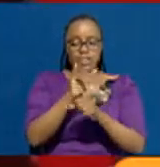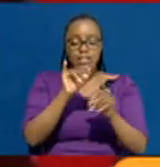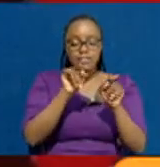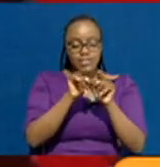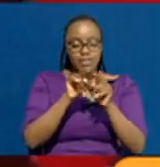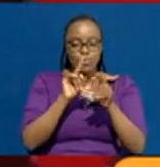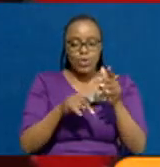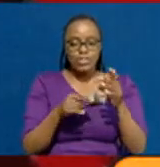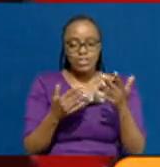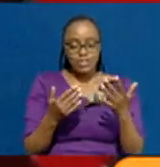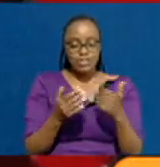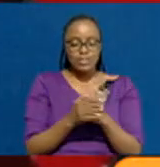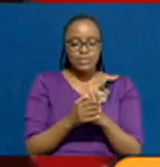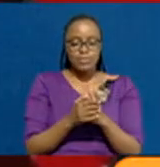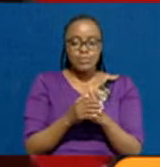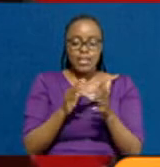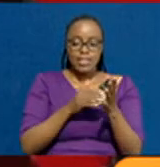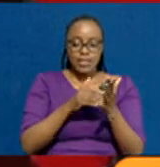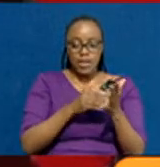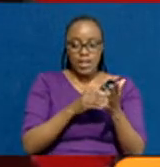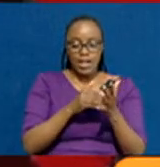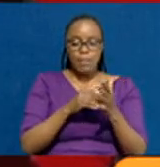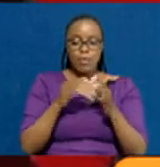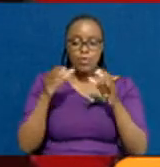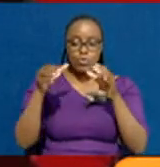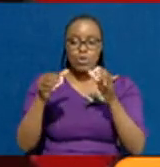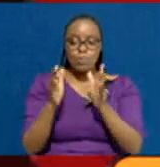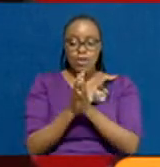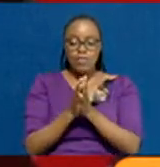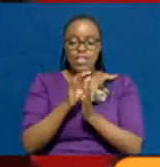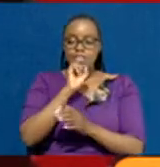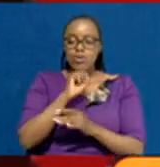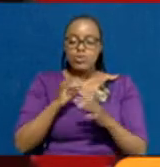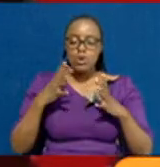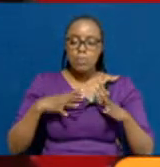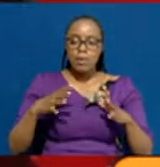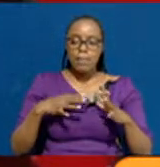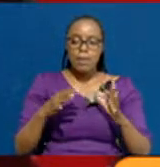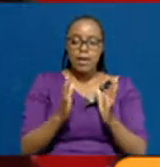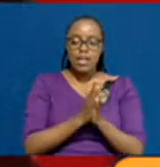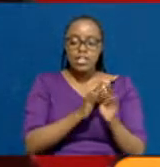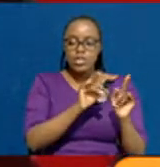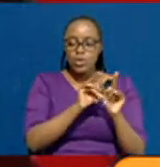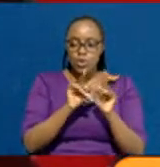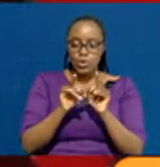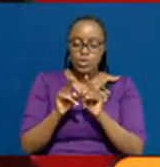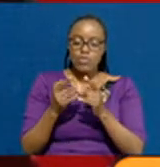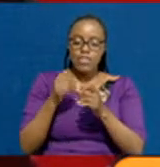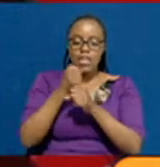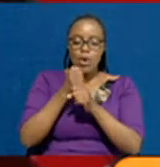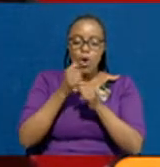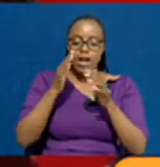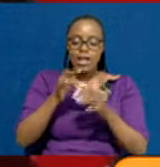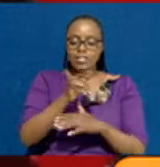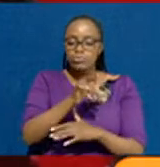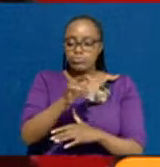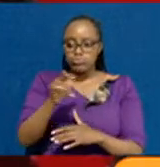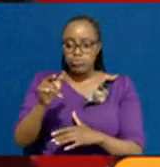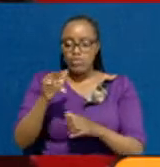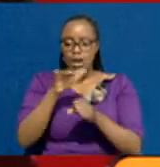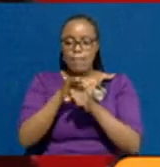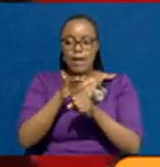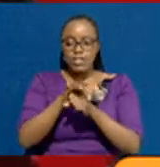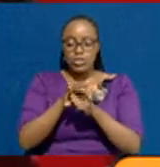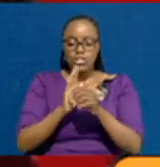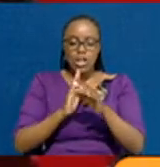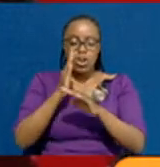the vulnerable, which is the elderly, with comorbidities, and the frontline workers, majority of them are